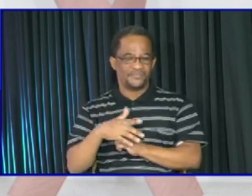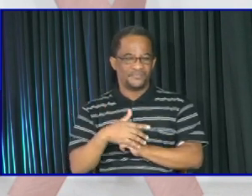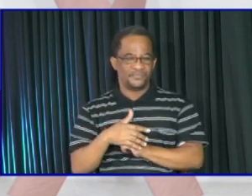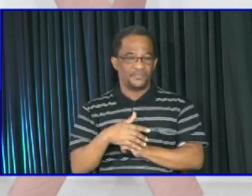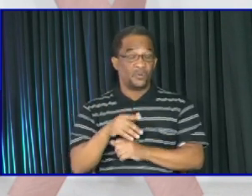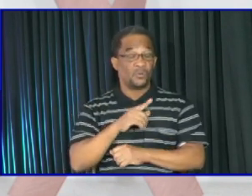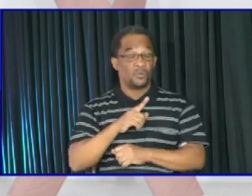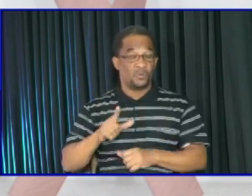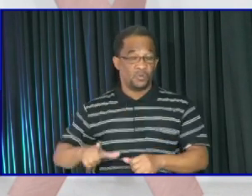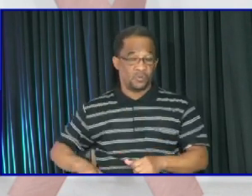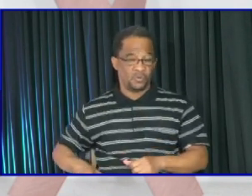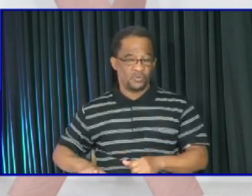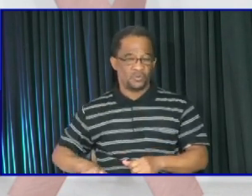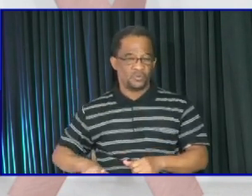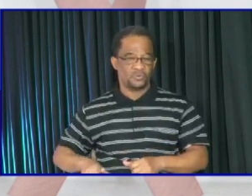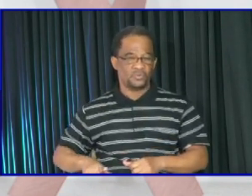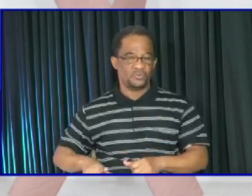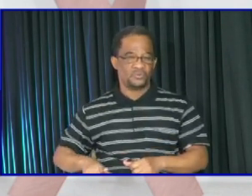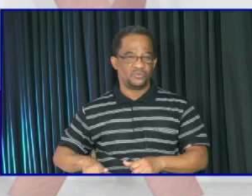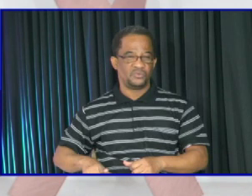And Lord, that passage